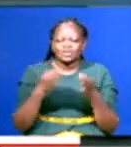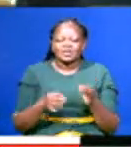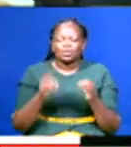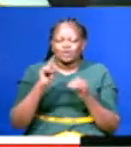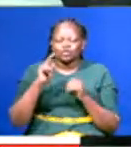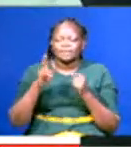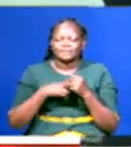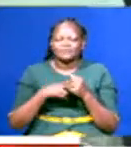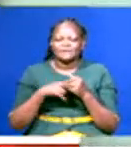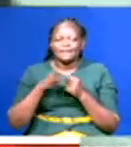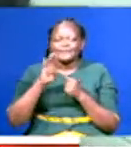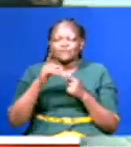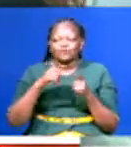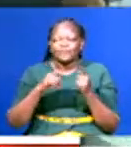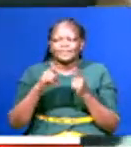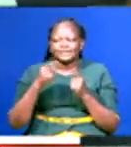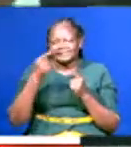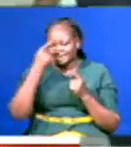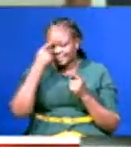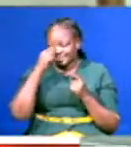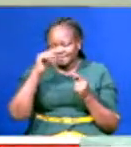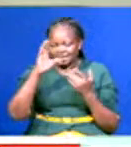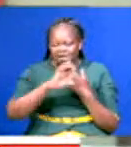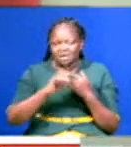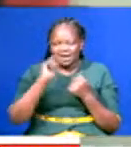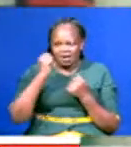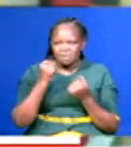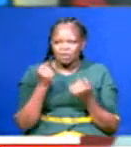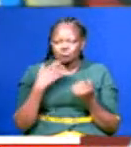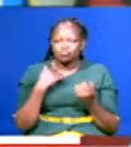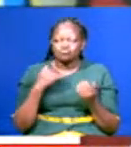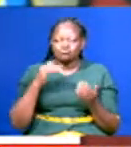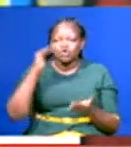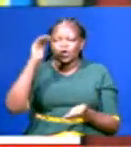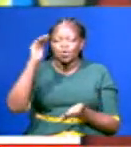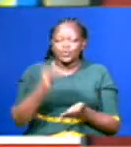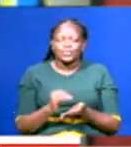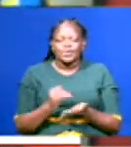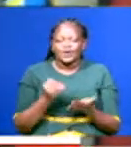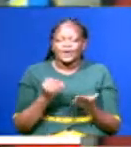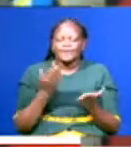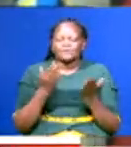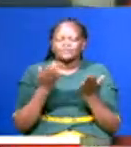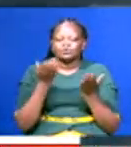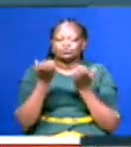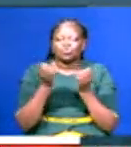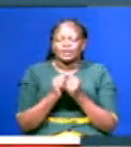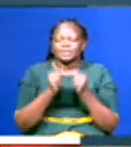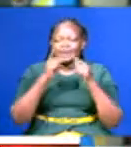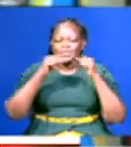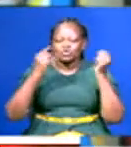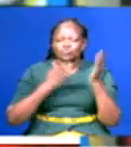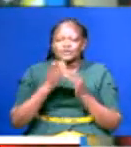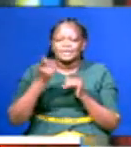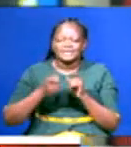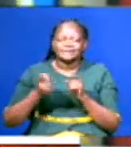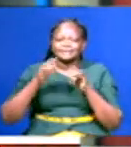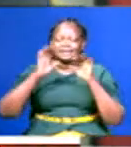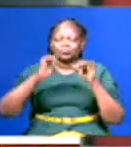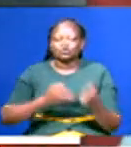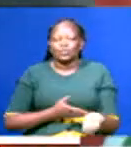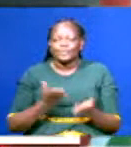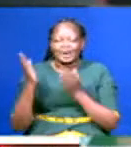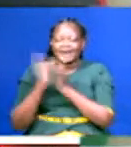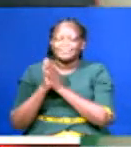billion shillings from the Asian nation. Kenya is seeking to narrow the balance of trade with Japan through increased agricultural exports and